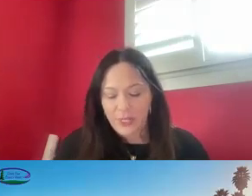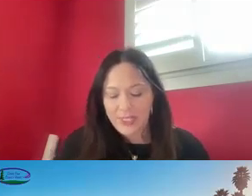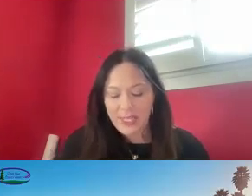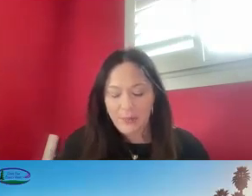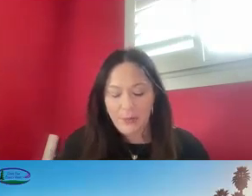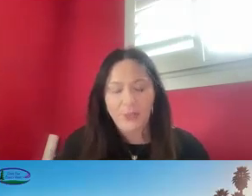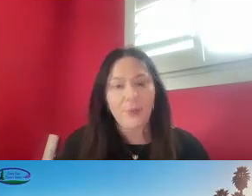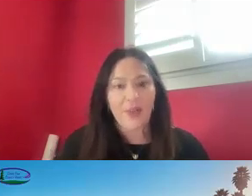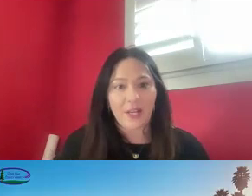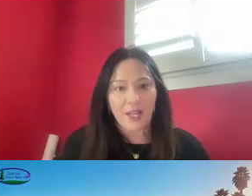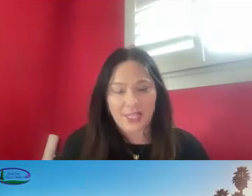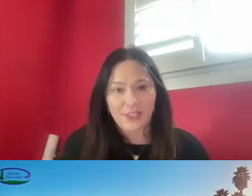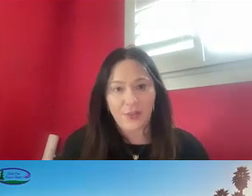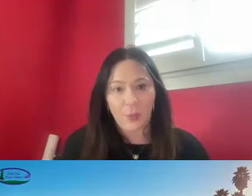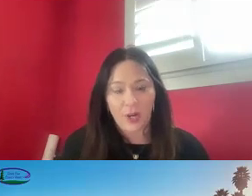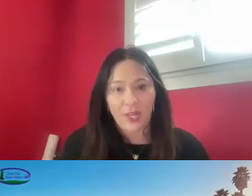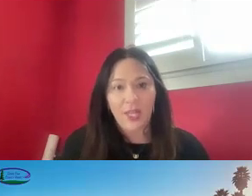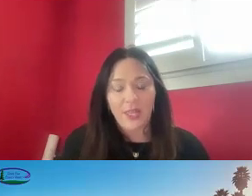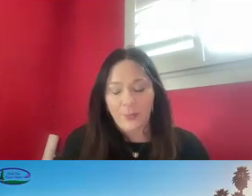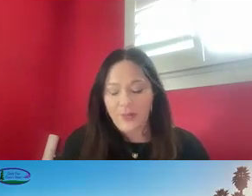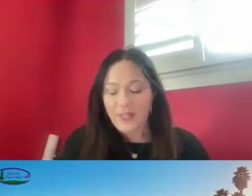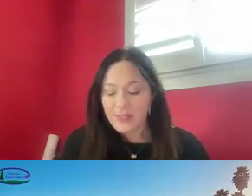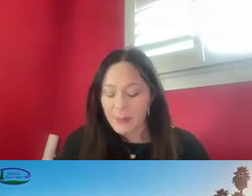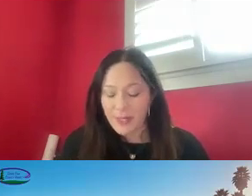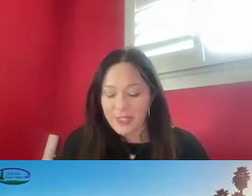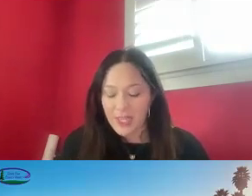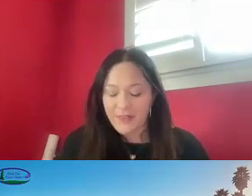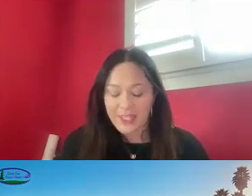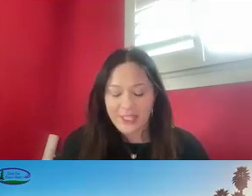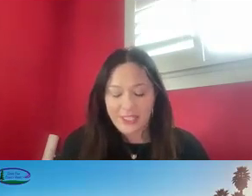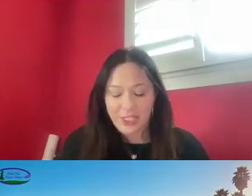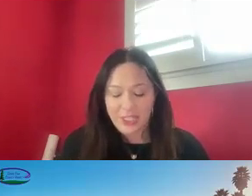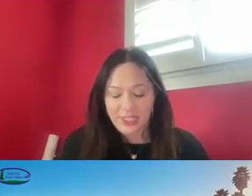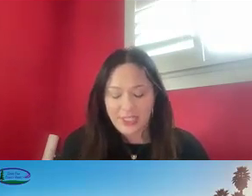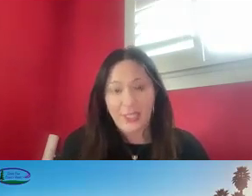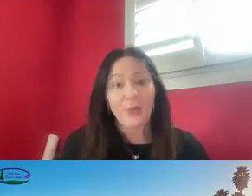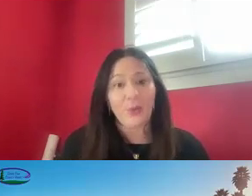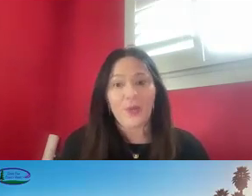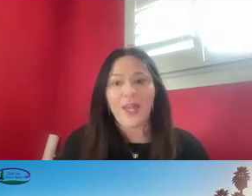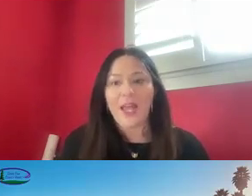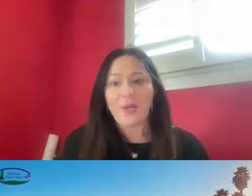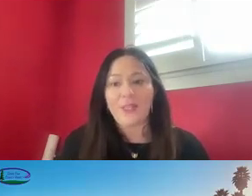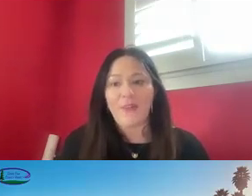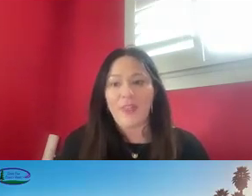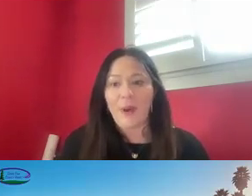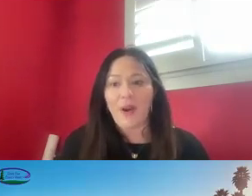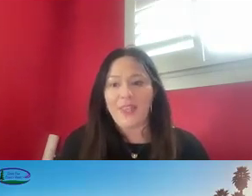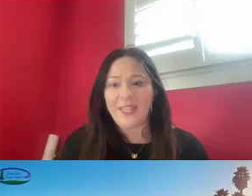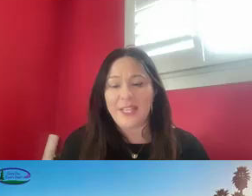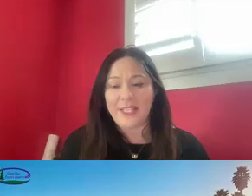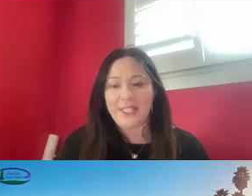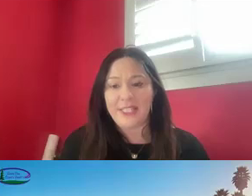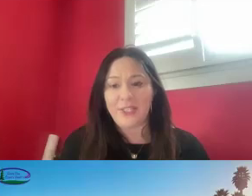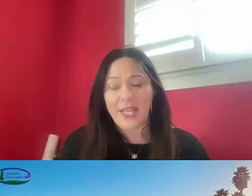I just wanted to take a moment to provide context for the work the previous members of the EDJCC, who I know some of them are